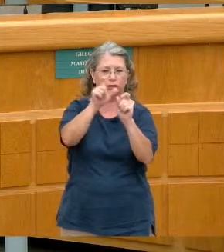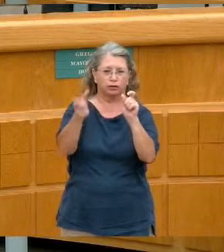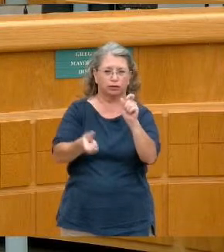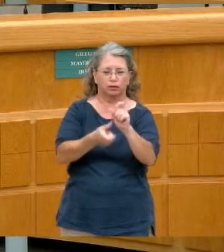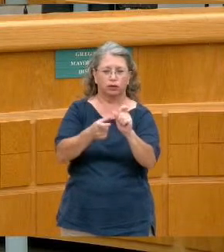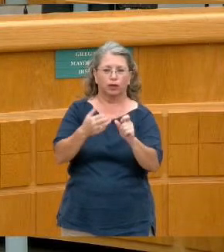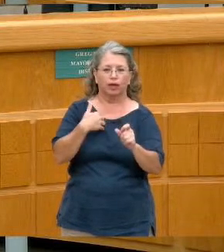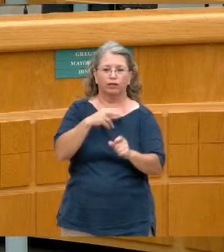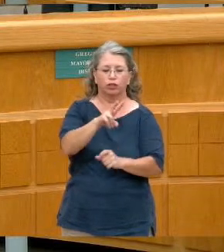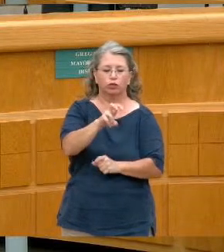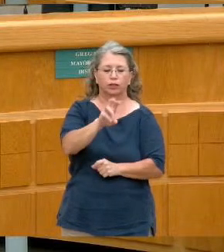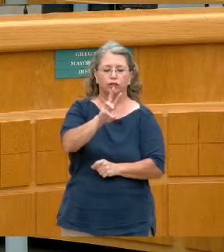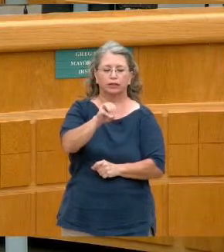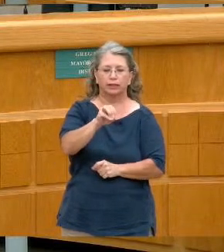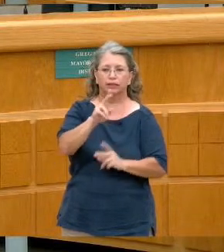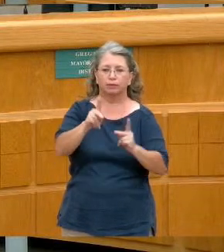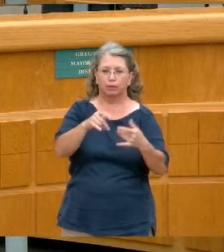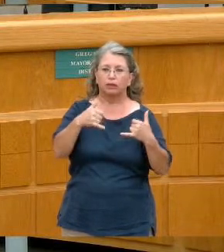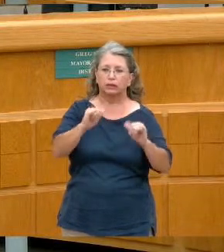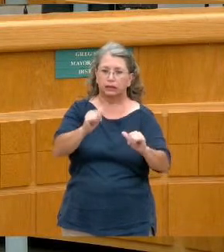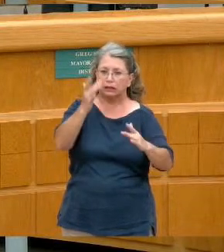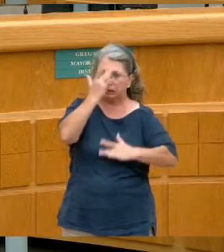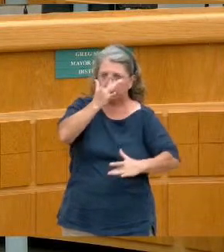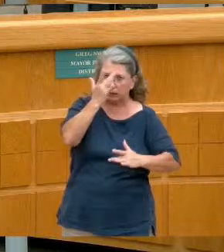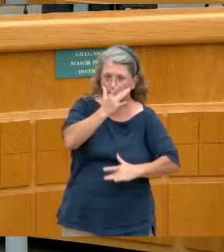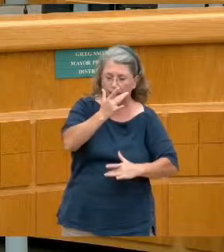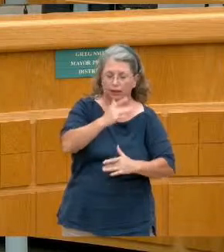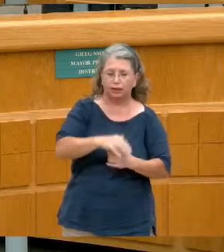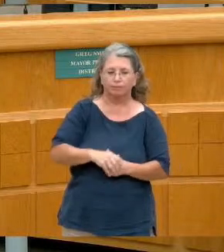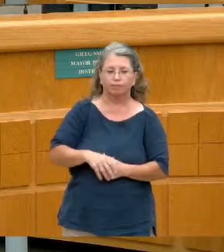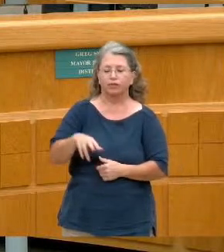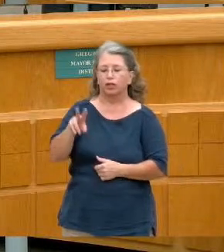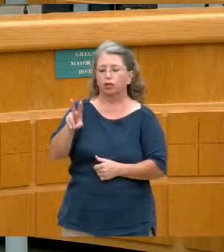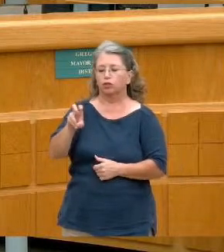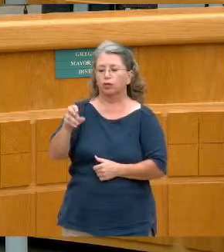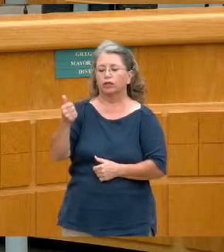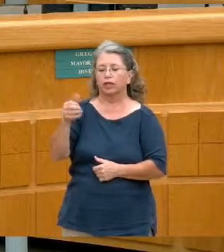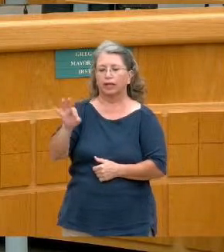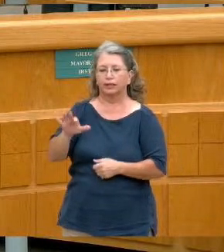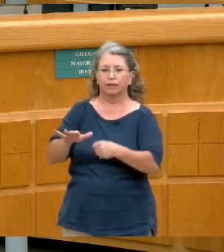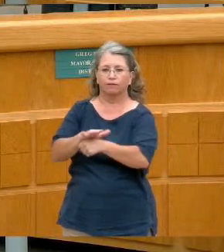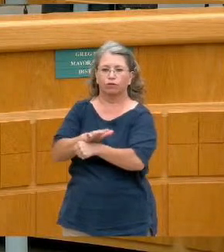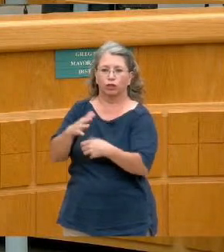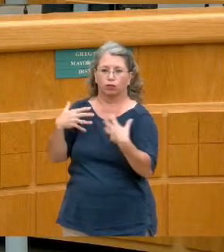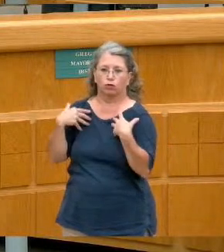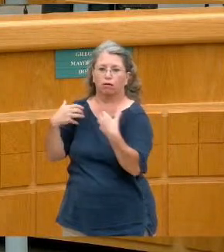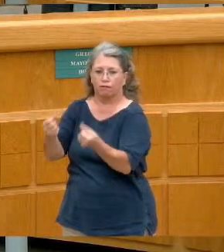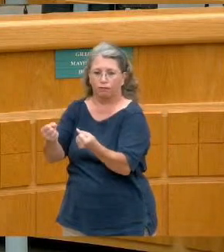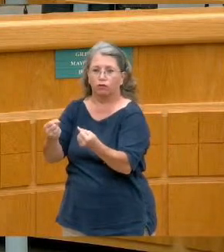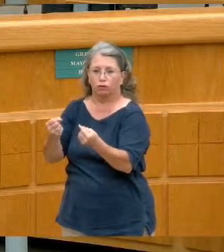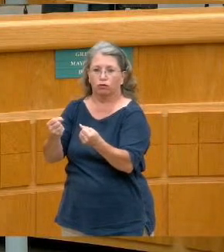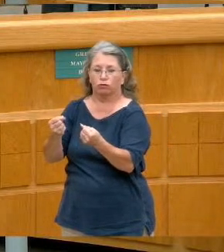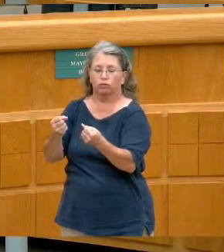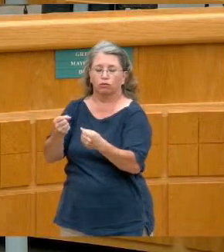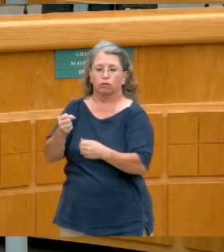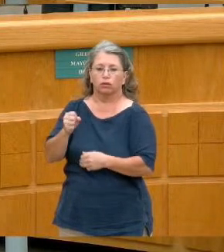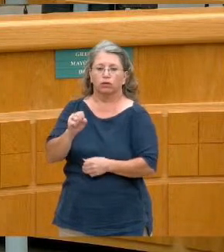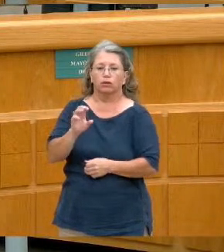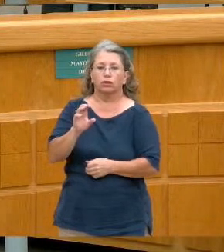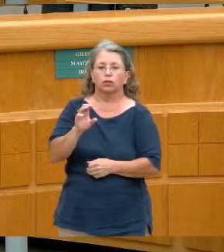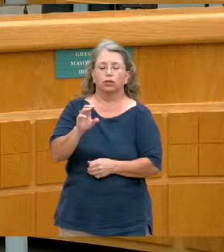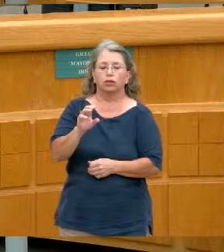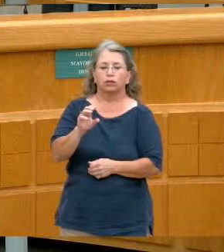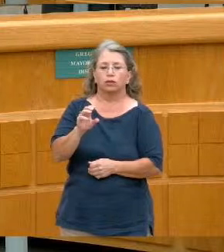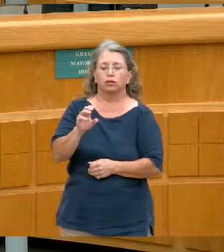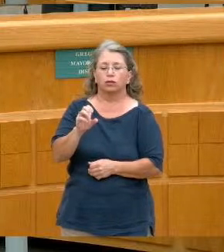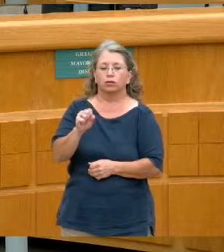260 active cases. And then we have 219 recovered persons. So we're